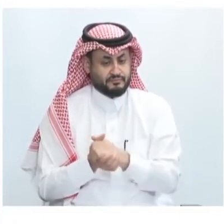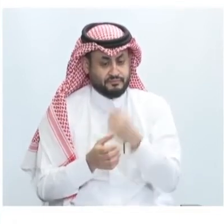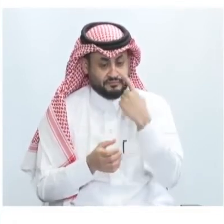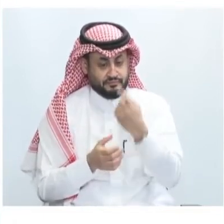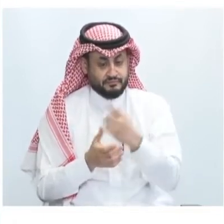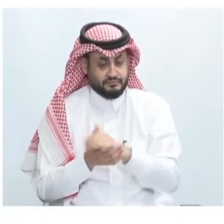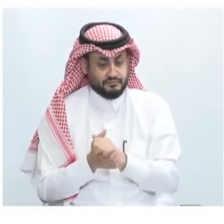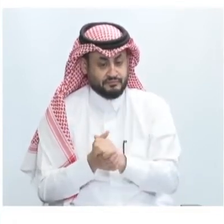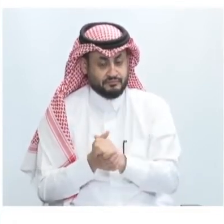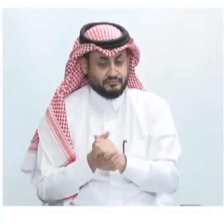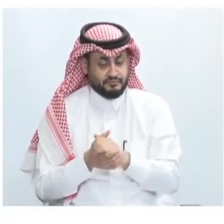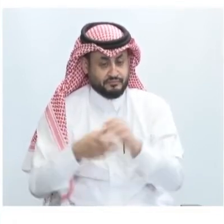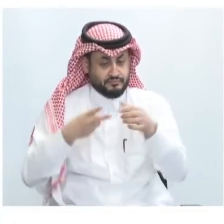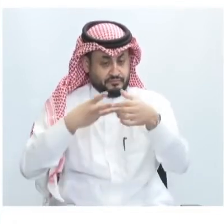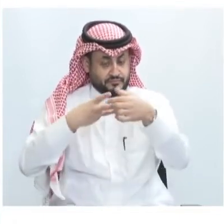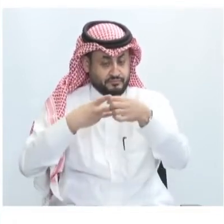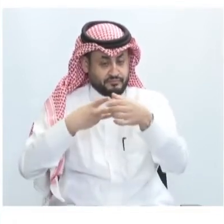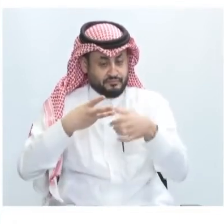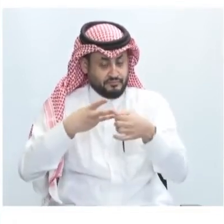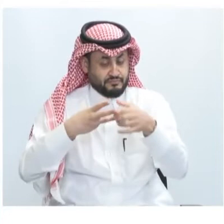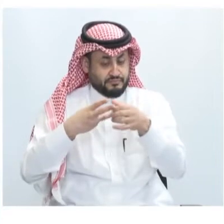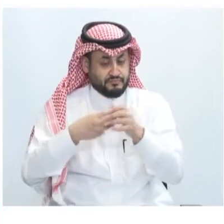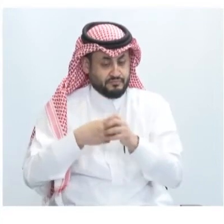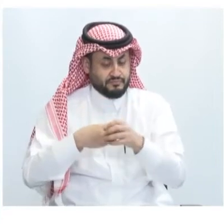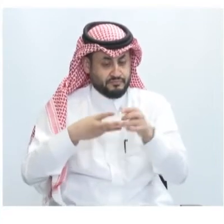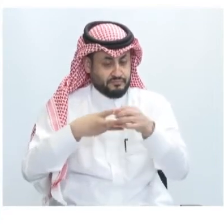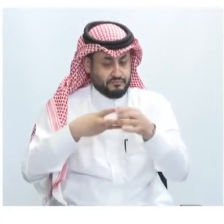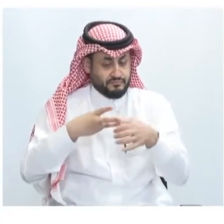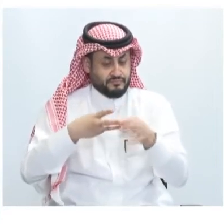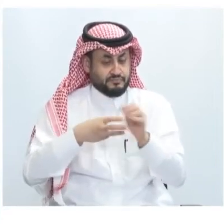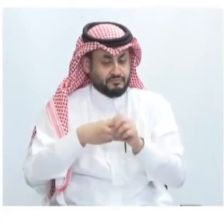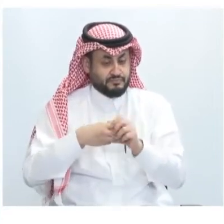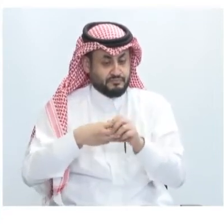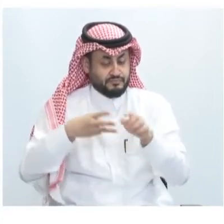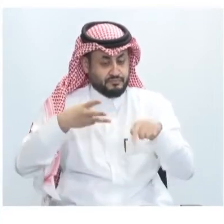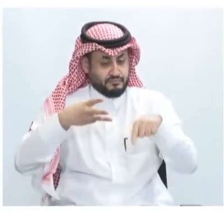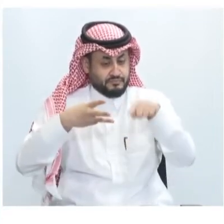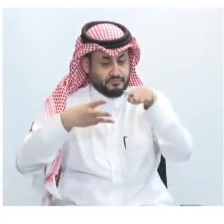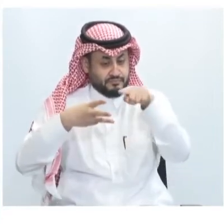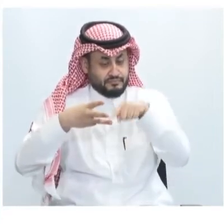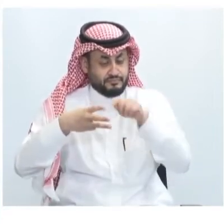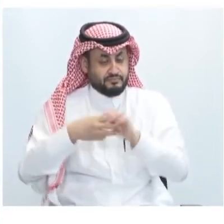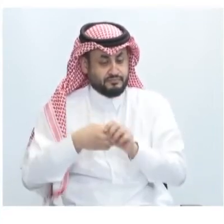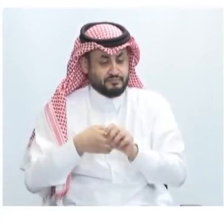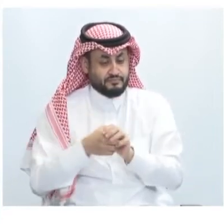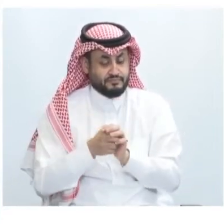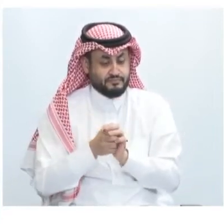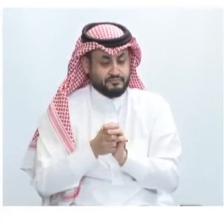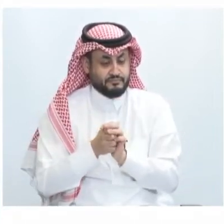Start from line number 1 up to line number 3. So, A, like